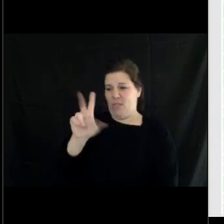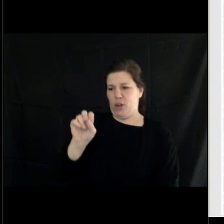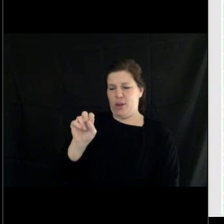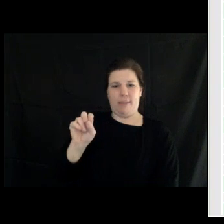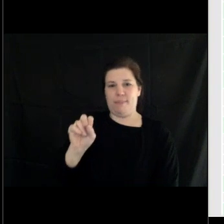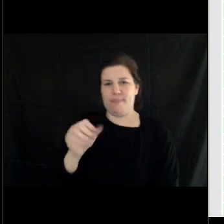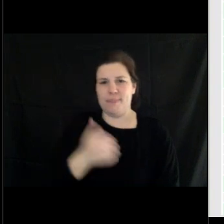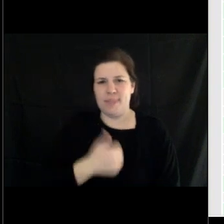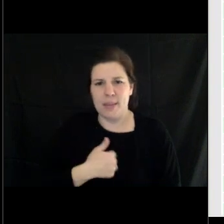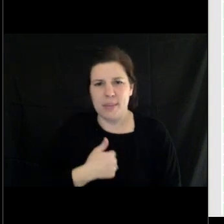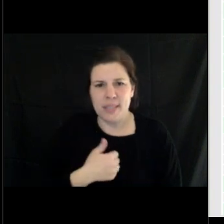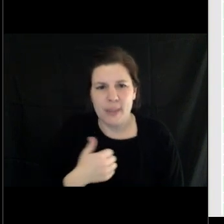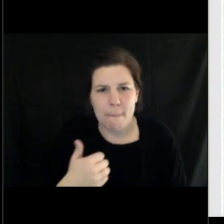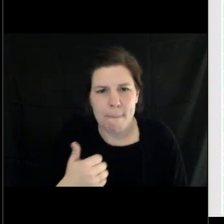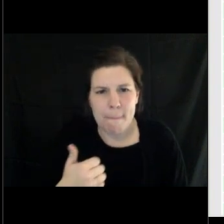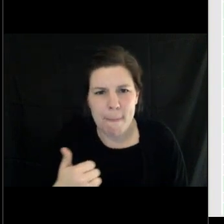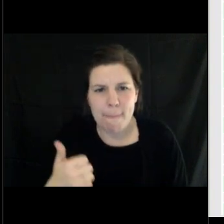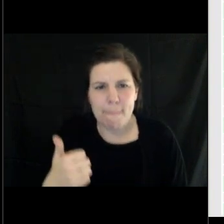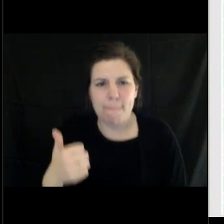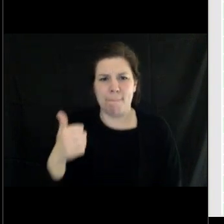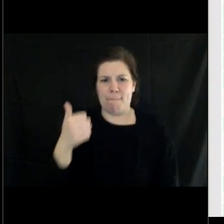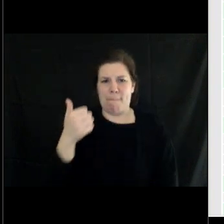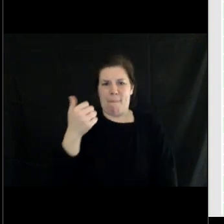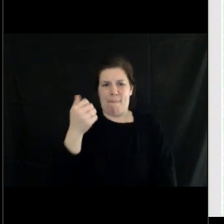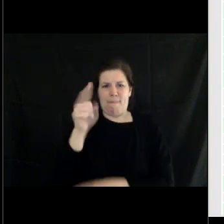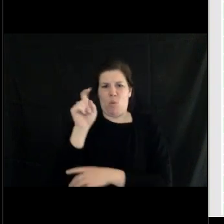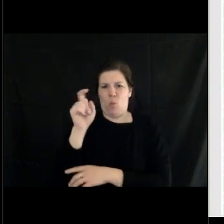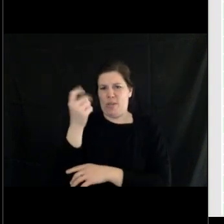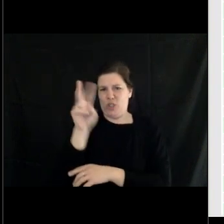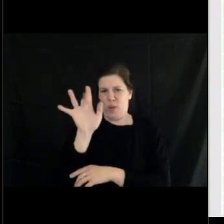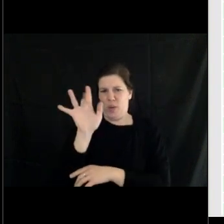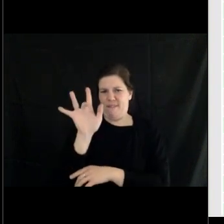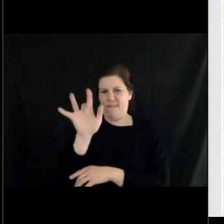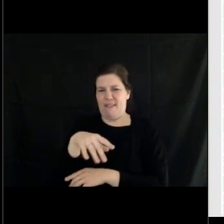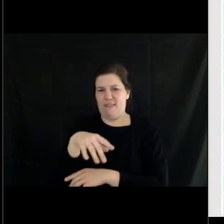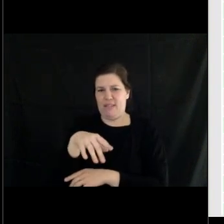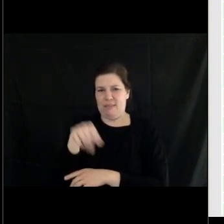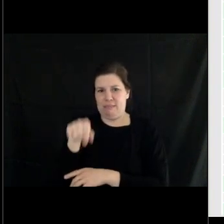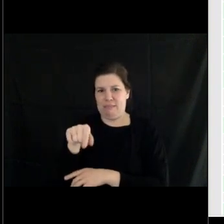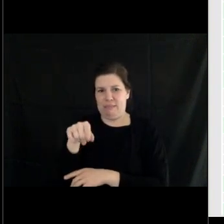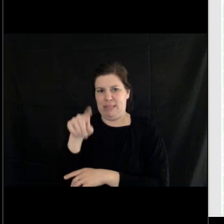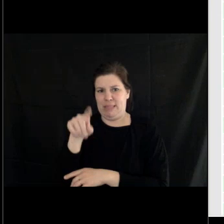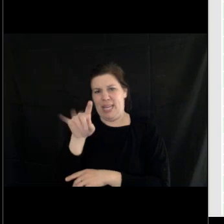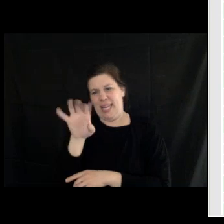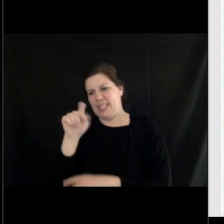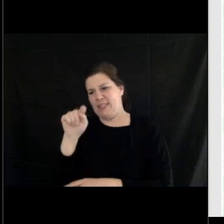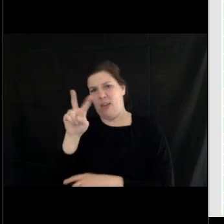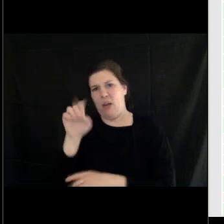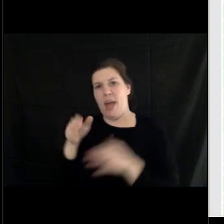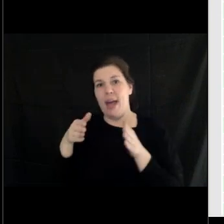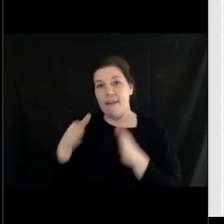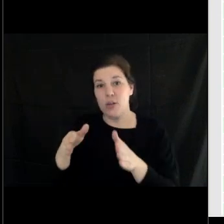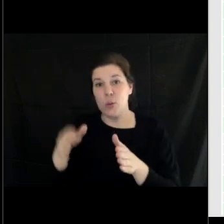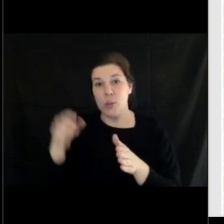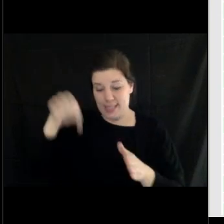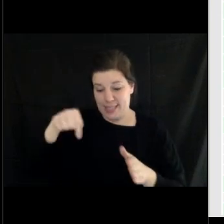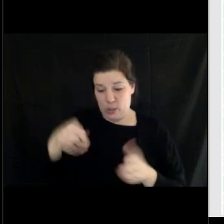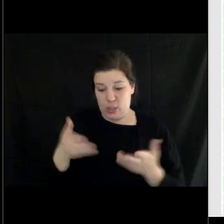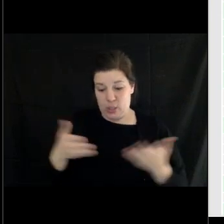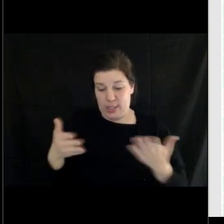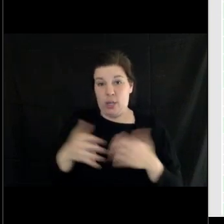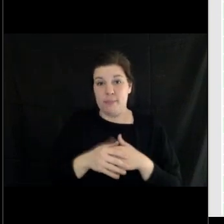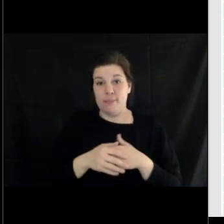at 125 East Ocean Avenue on the second floor auditorium right here in downtown Boynton Beach. This expo is geared